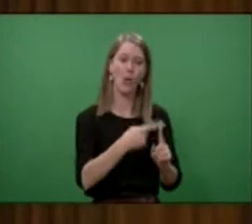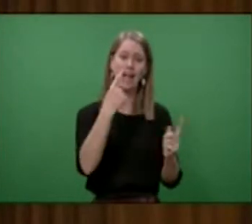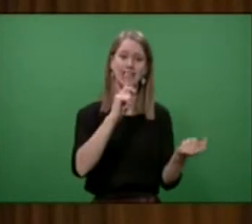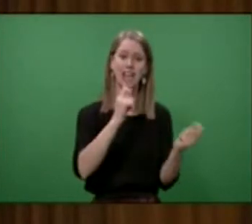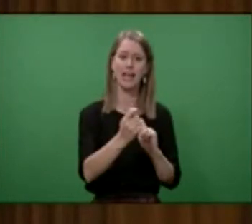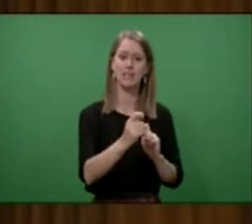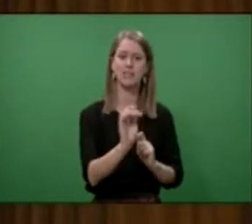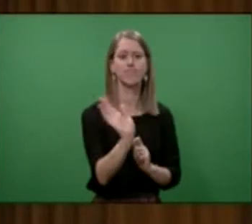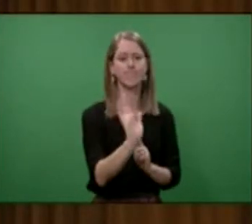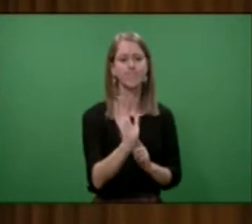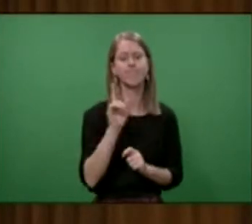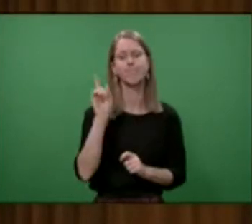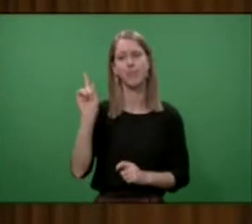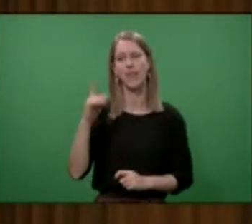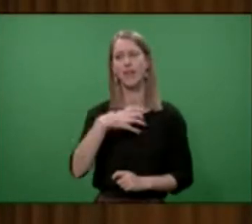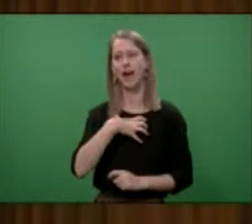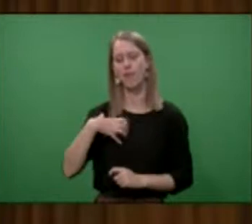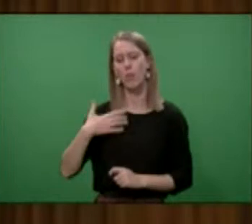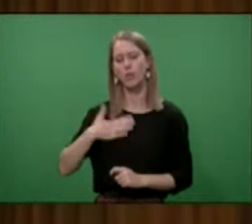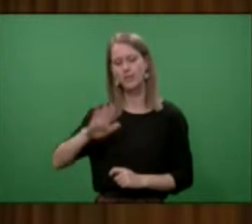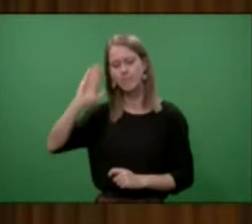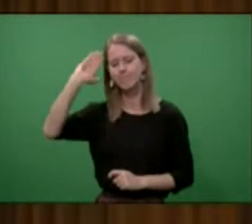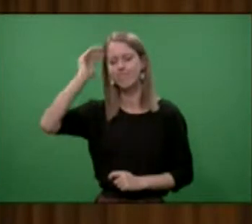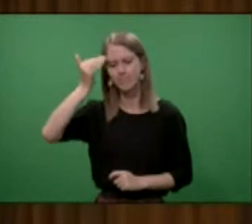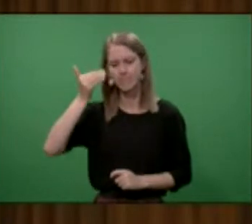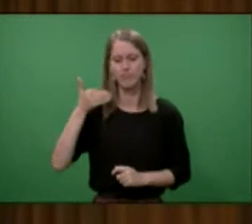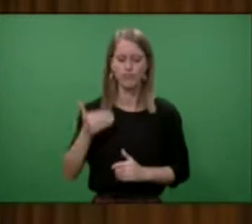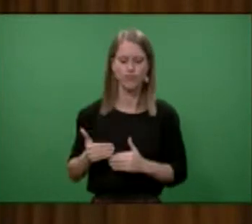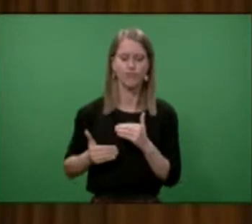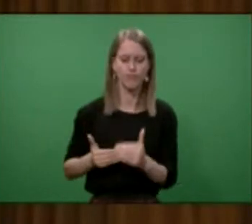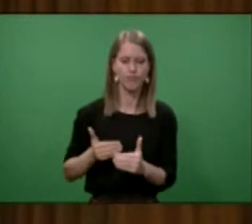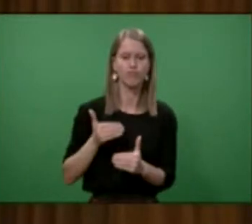this government is committed to relentlessly pursuing progress.